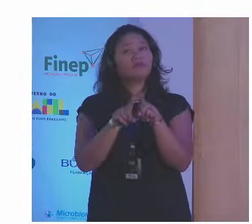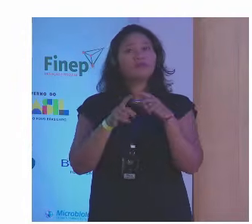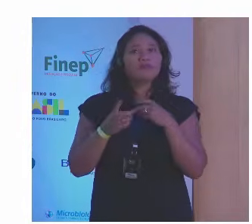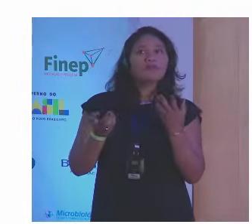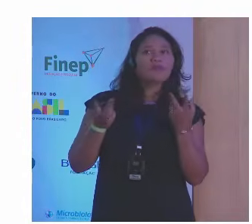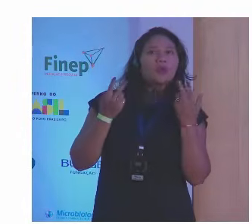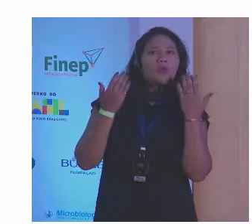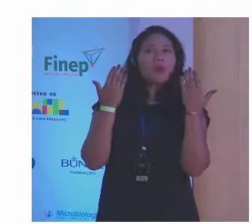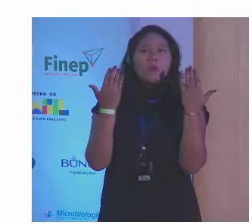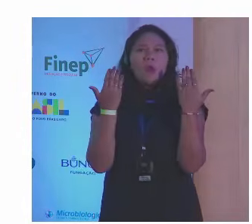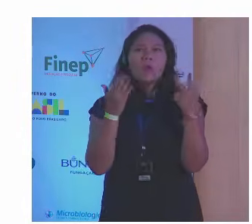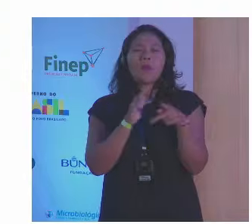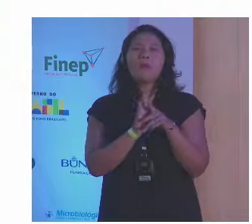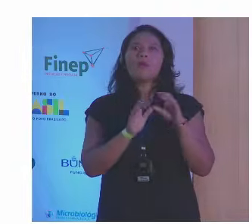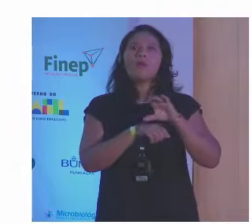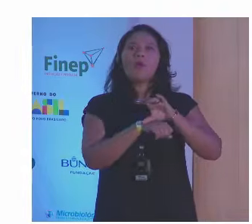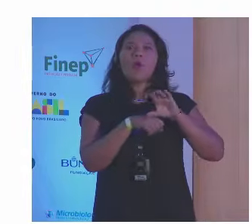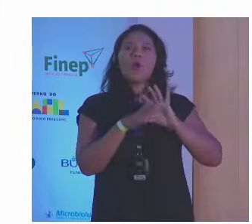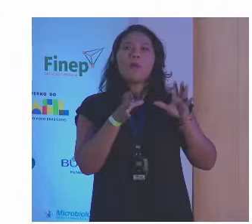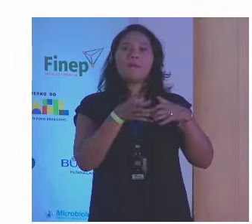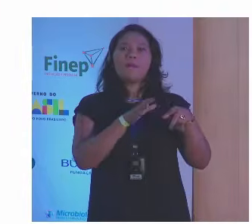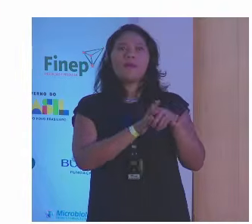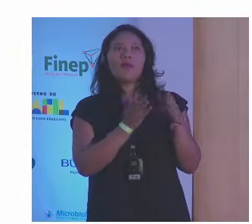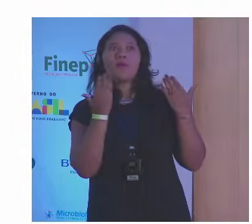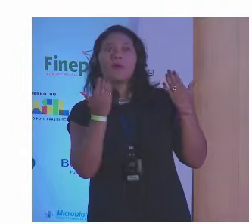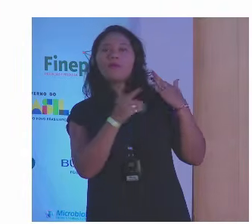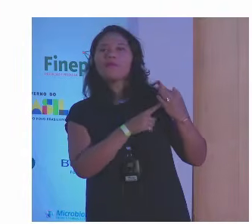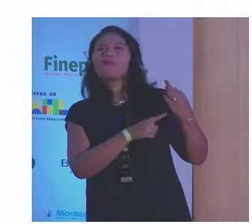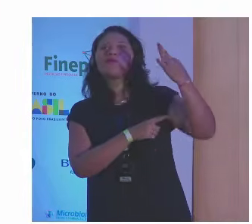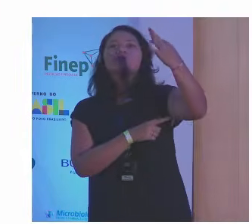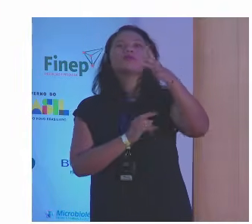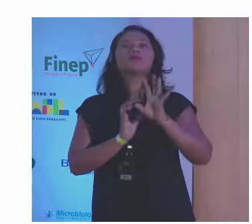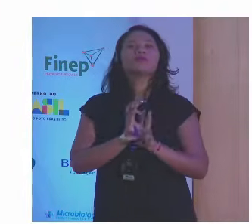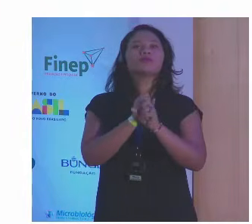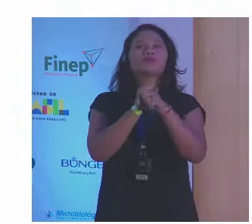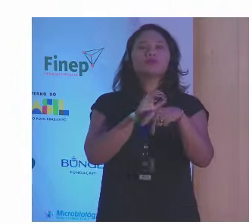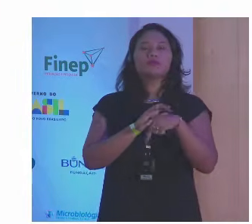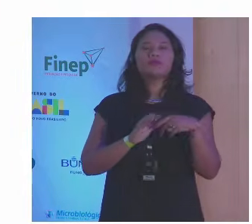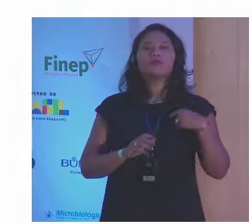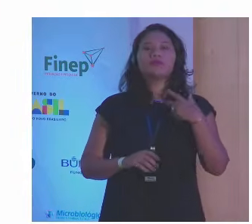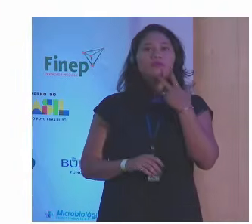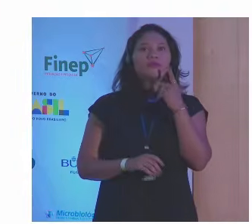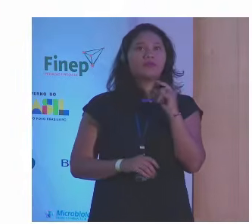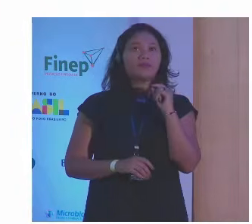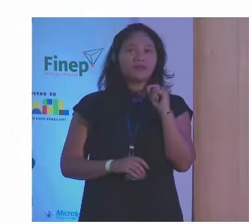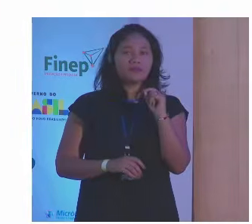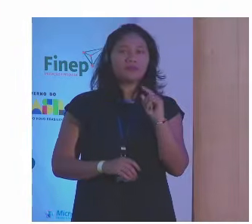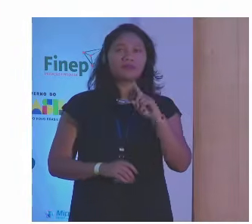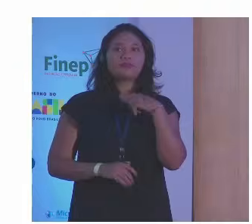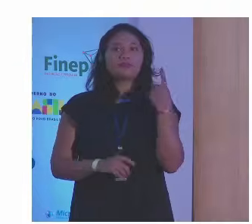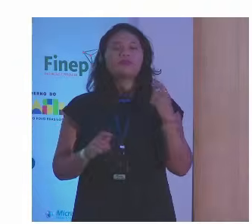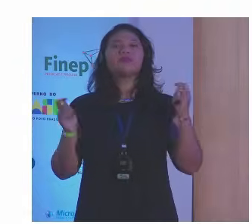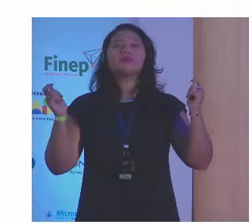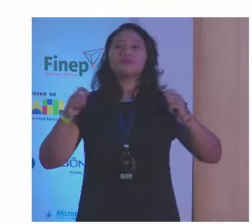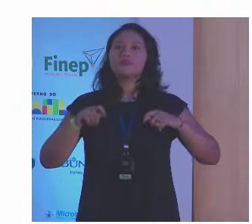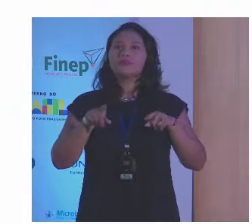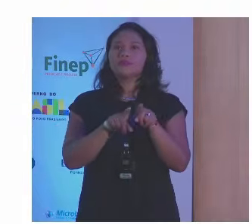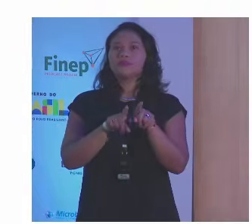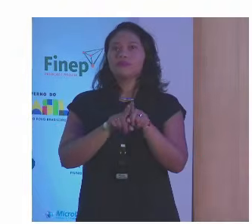without being aware of what this community is doing, is becoming very operational, very well